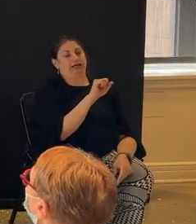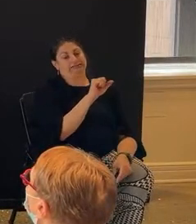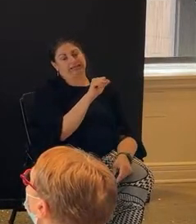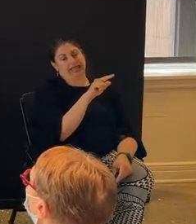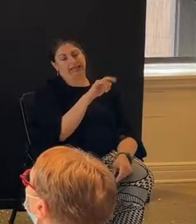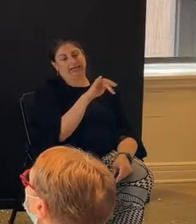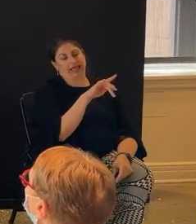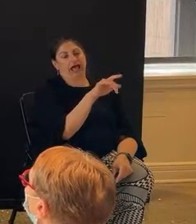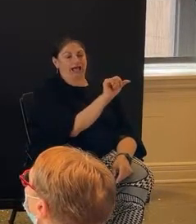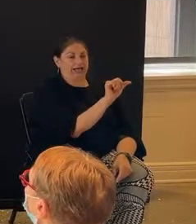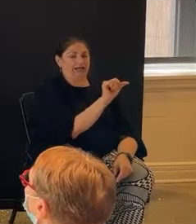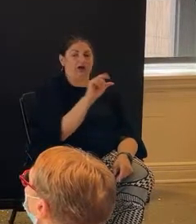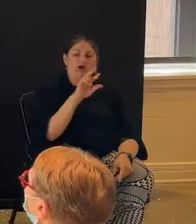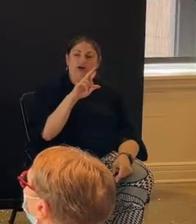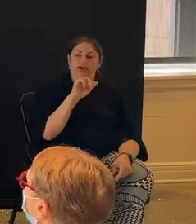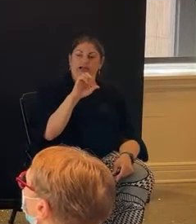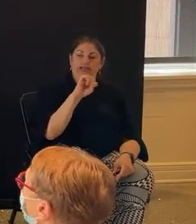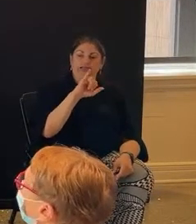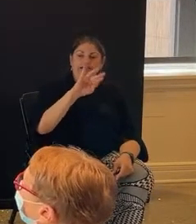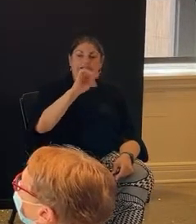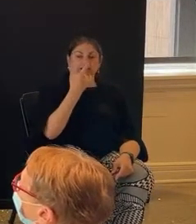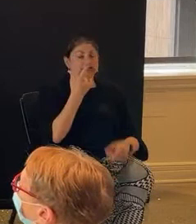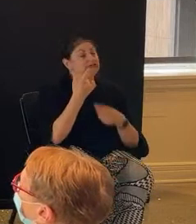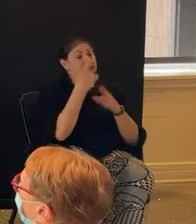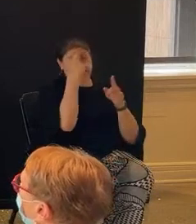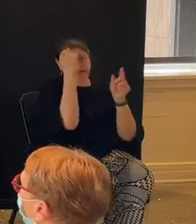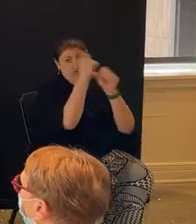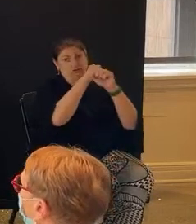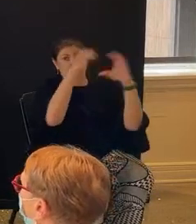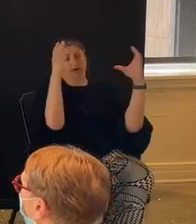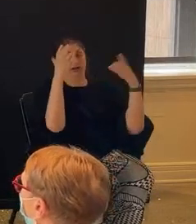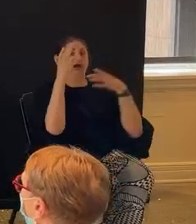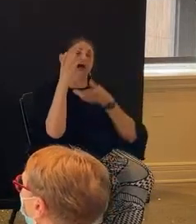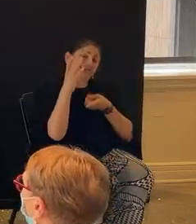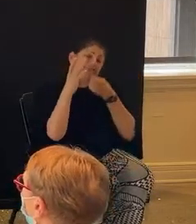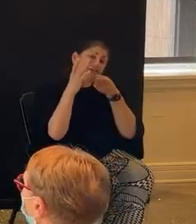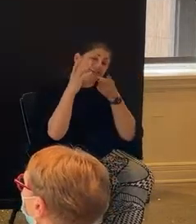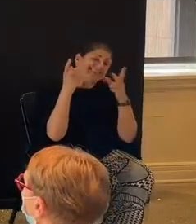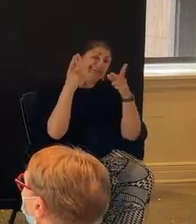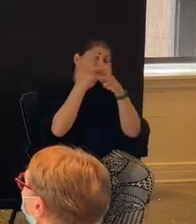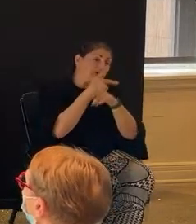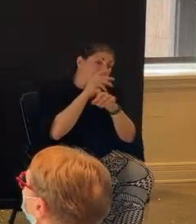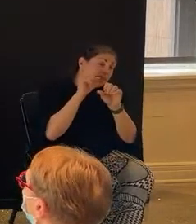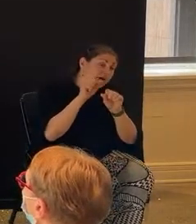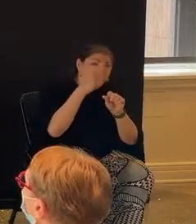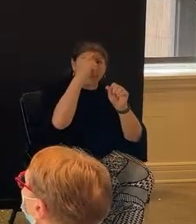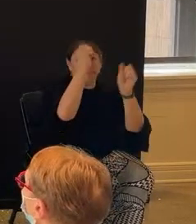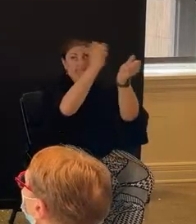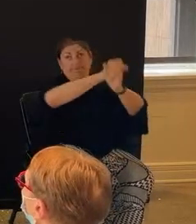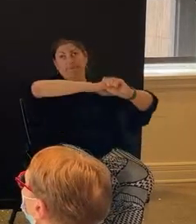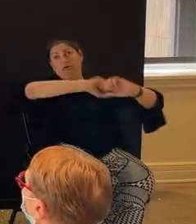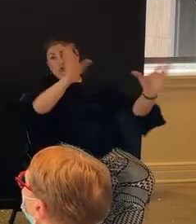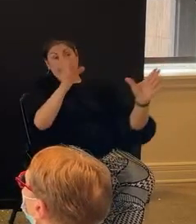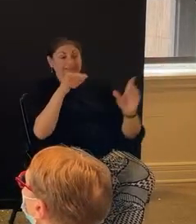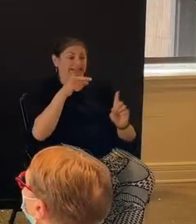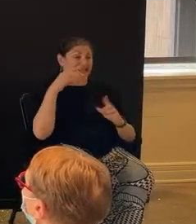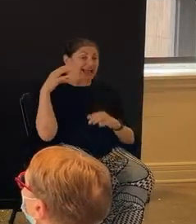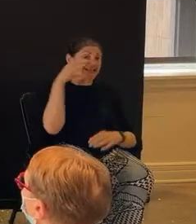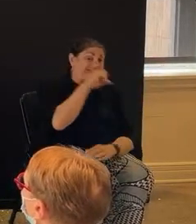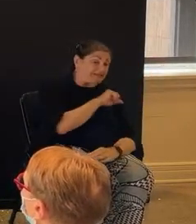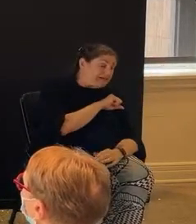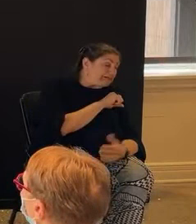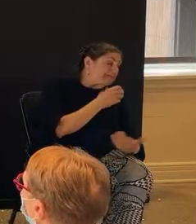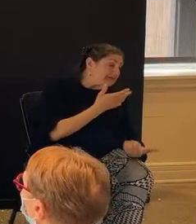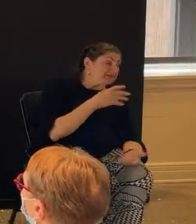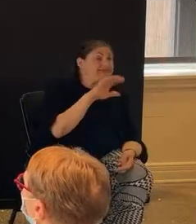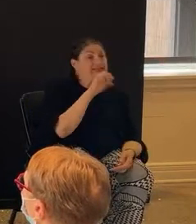that they used, which was admittedly a, you know, worst case scenario, estimated that 10,000 people could